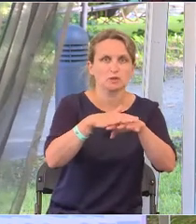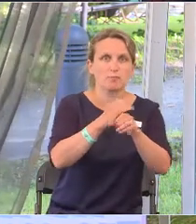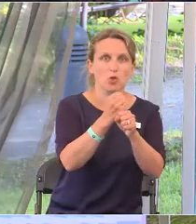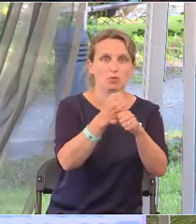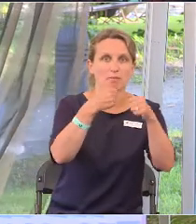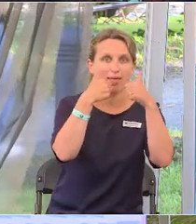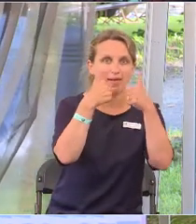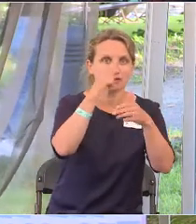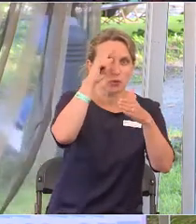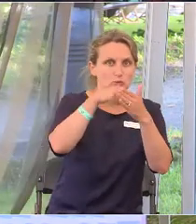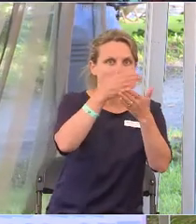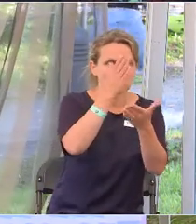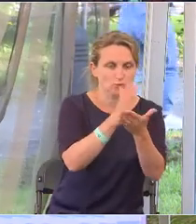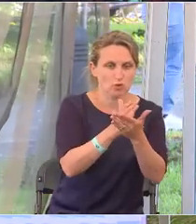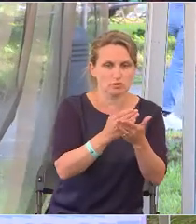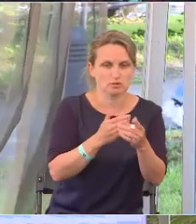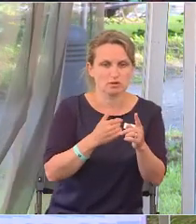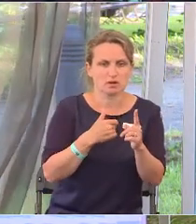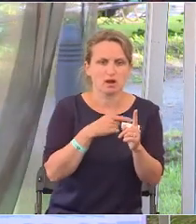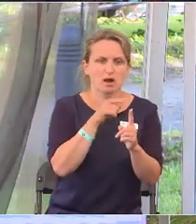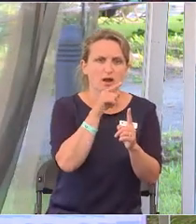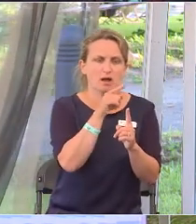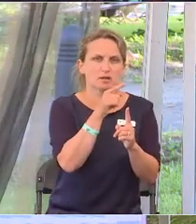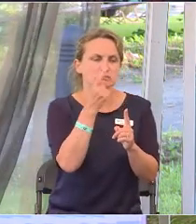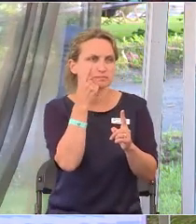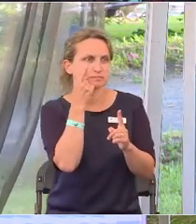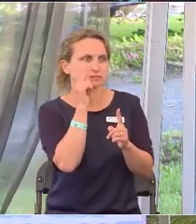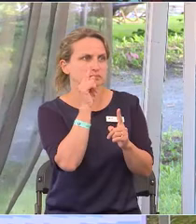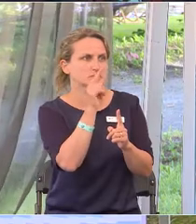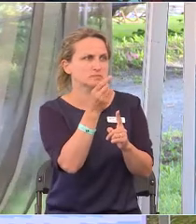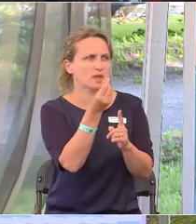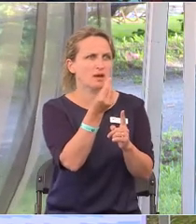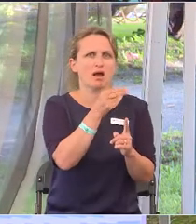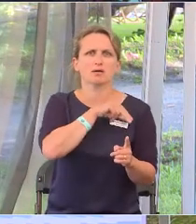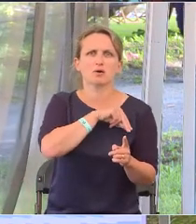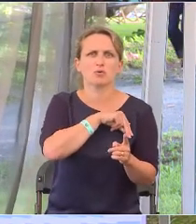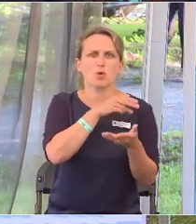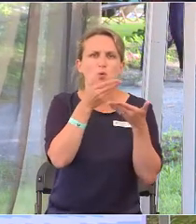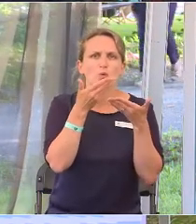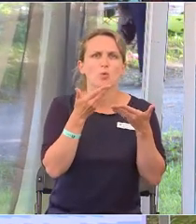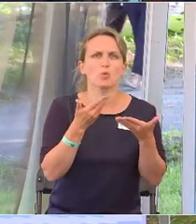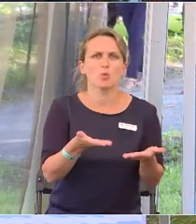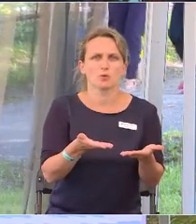that why did they use the money? And the person has the right to farm corruption.